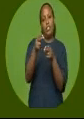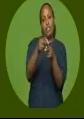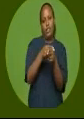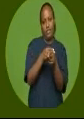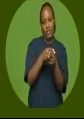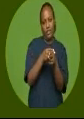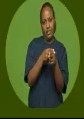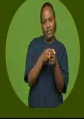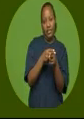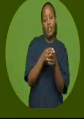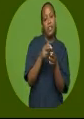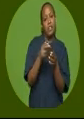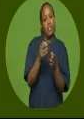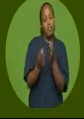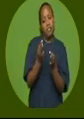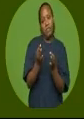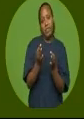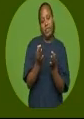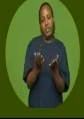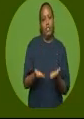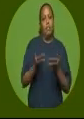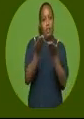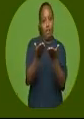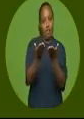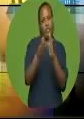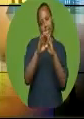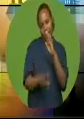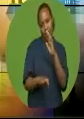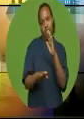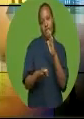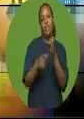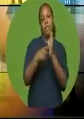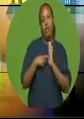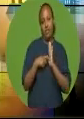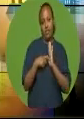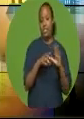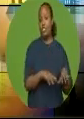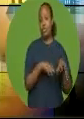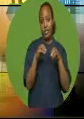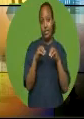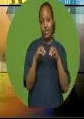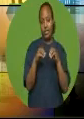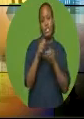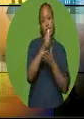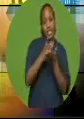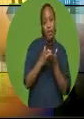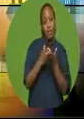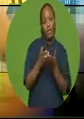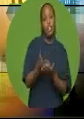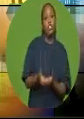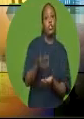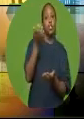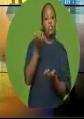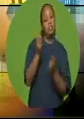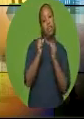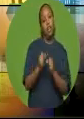scarce if its supply is less than its demand. Students, some resources